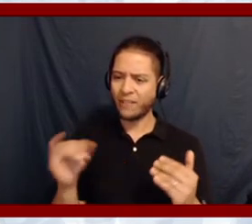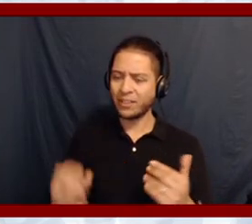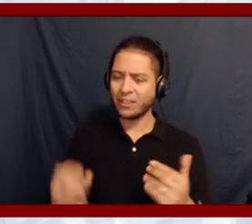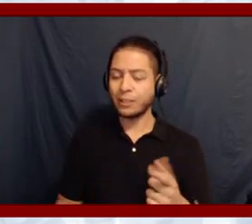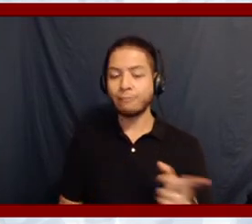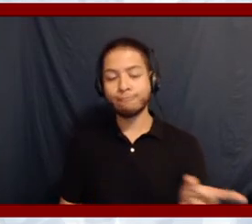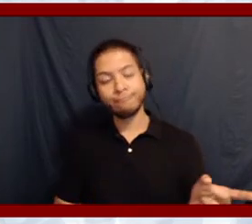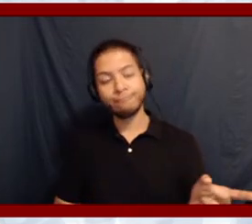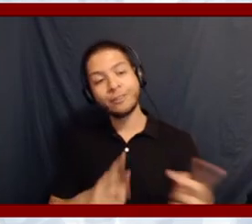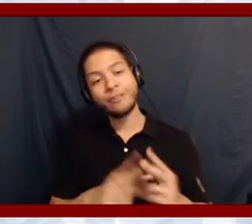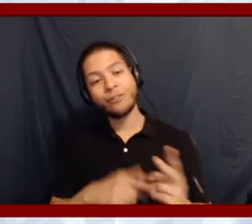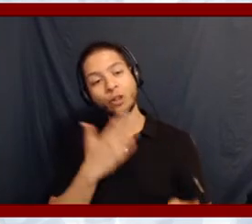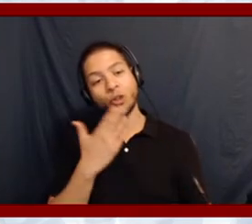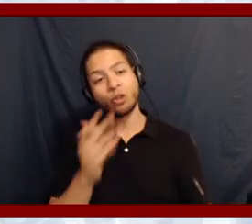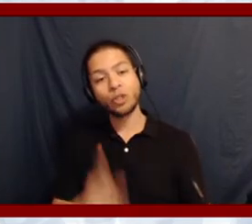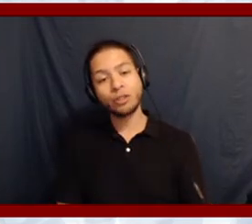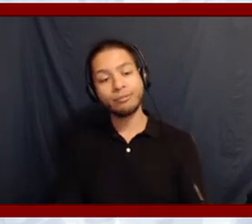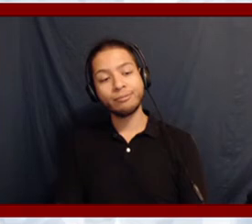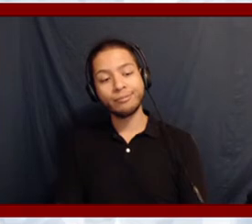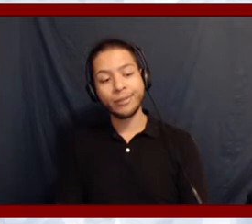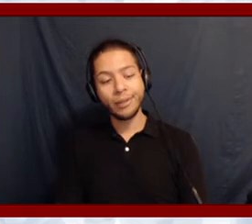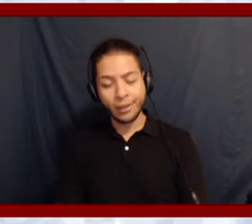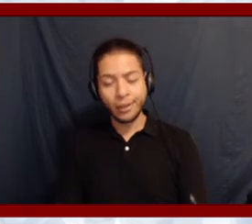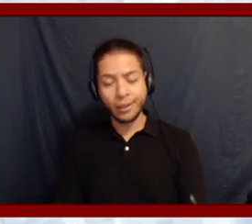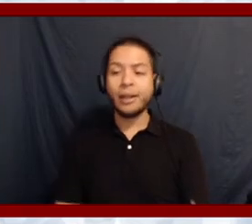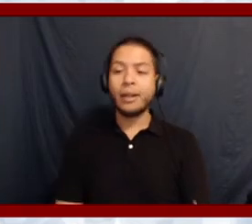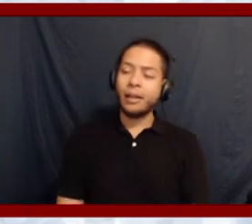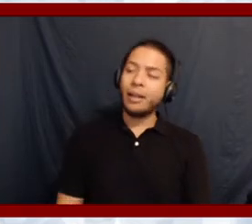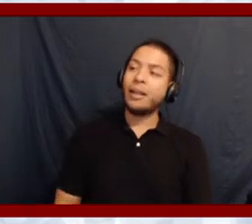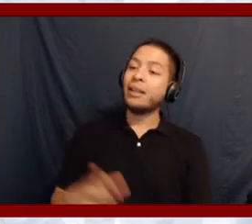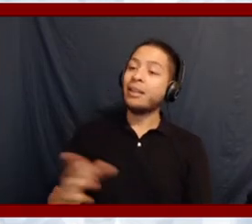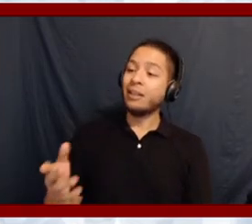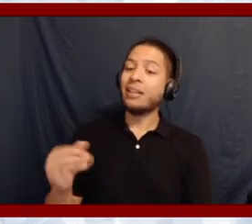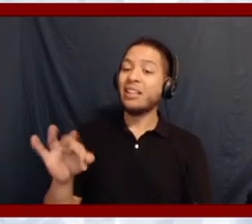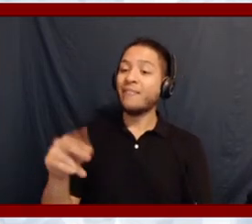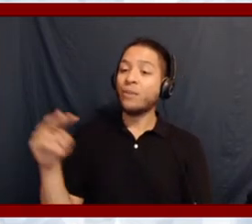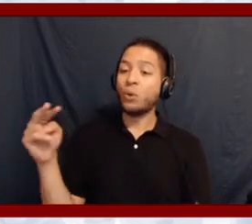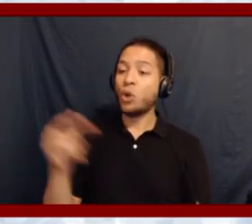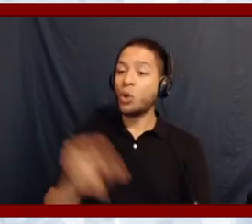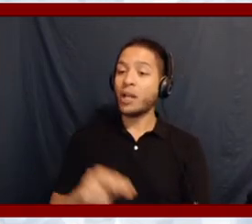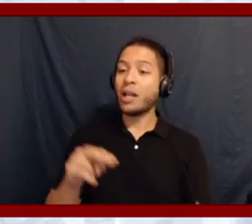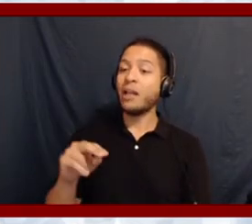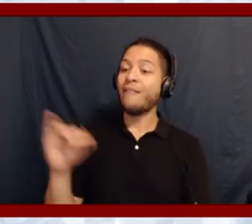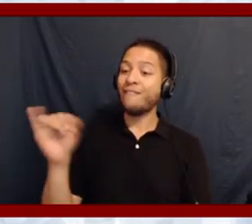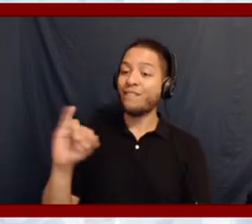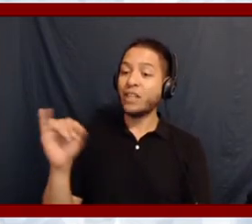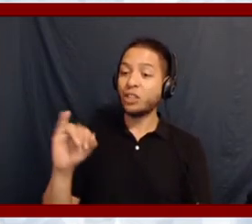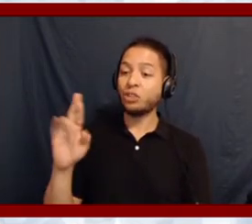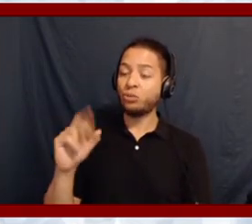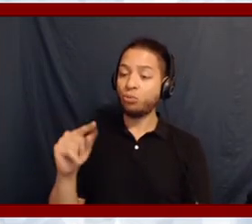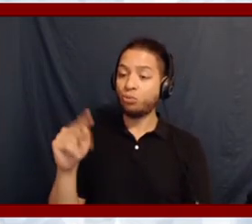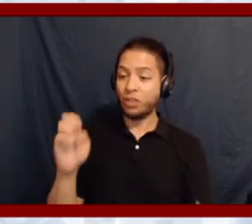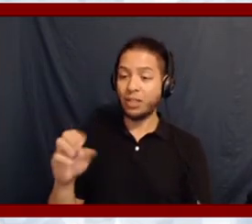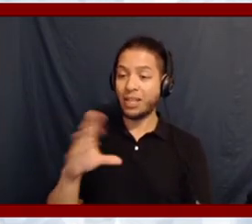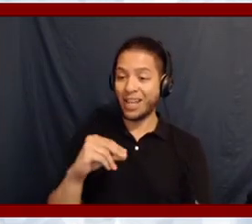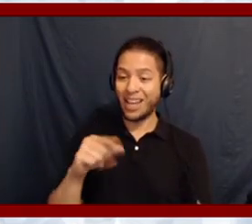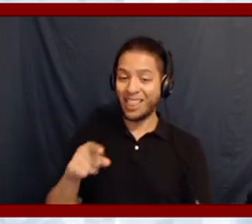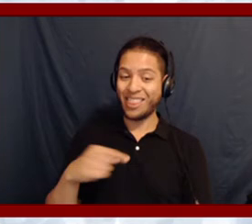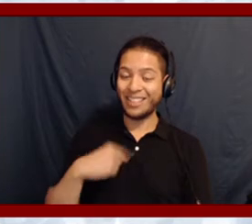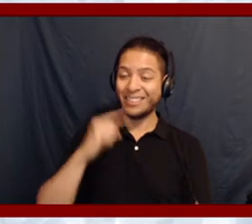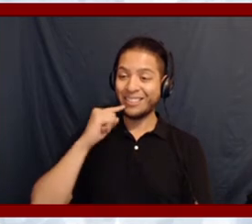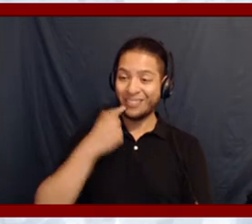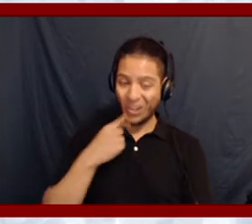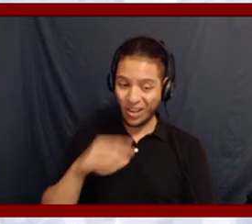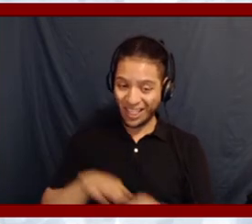And the reason is that if you look at the infection rate and the serious level of disease